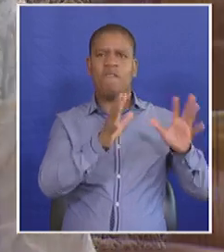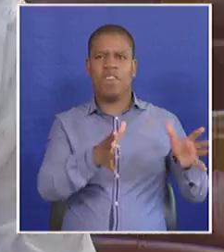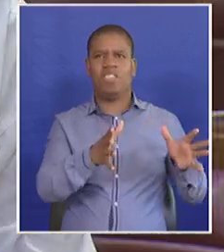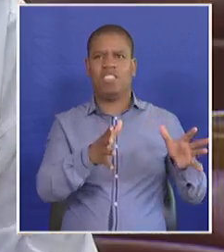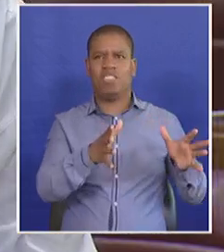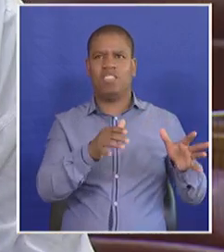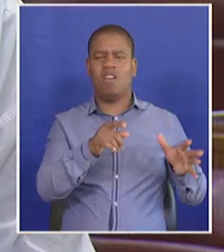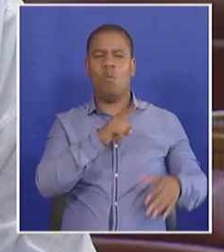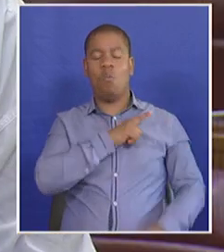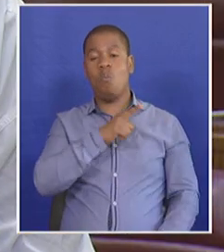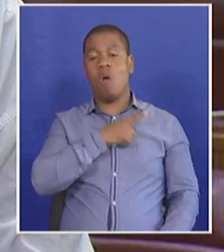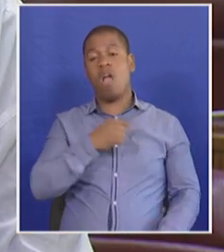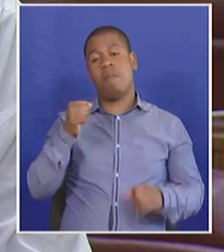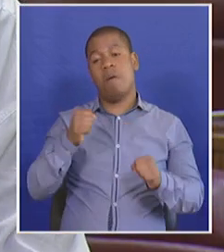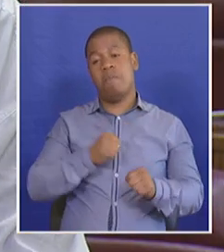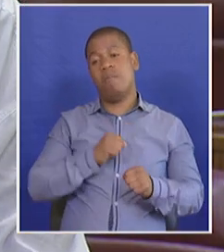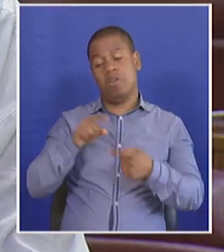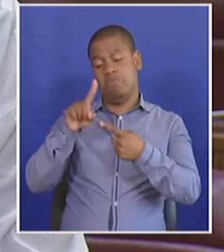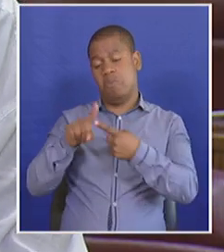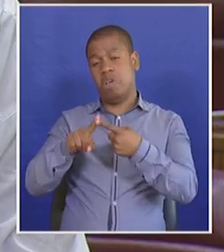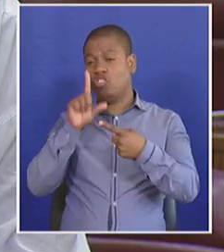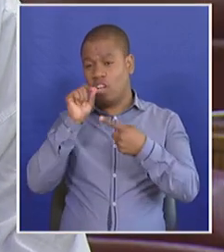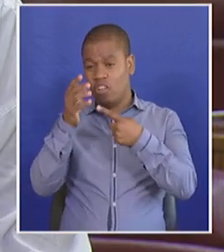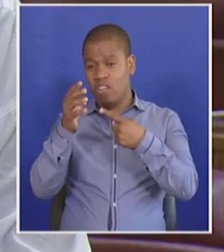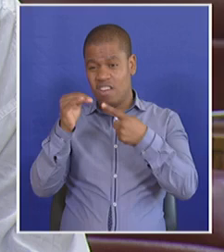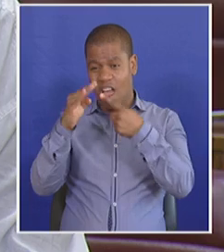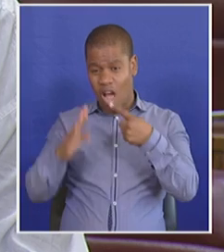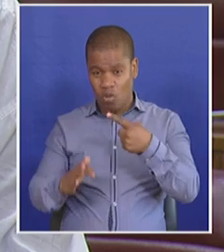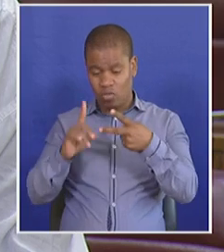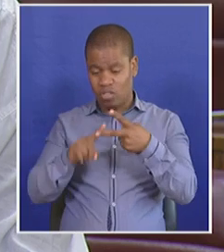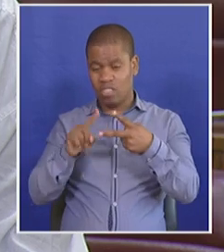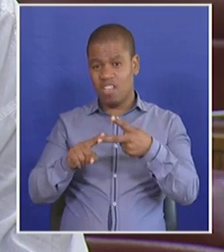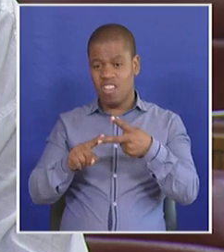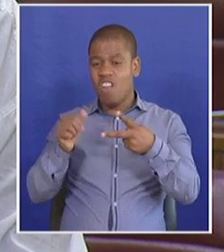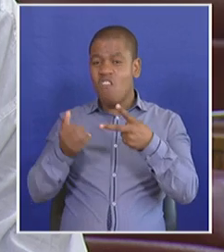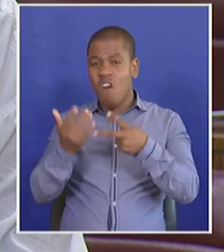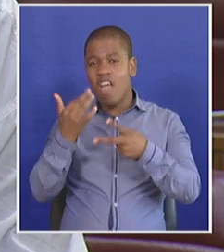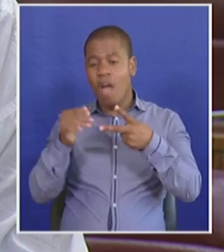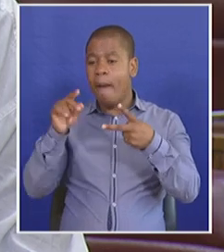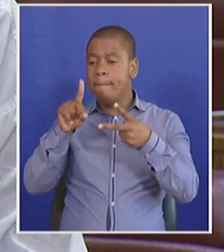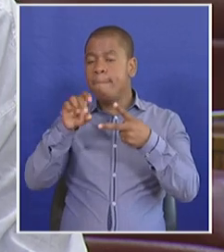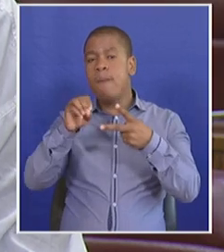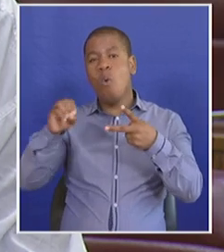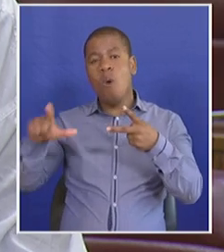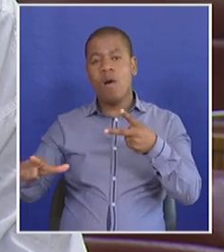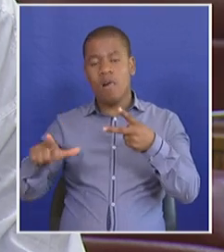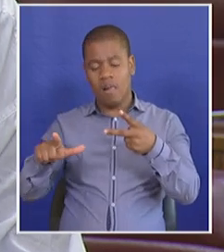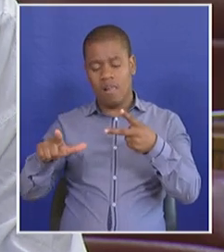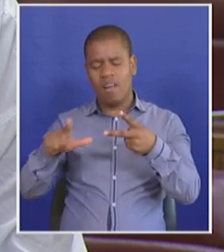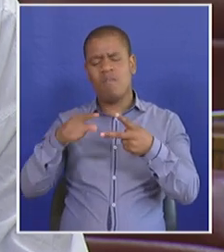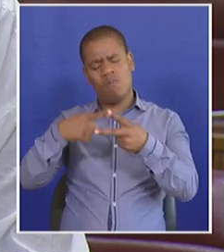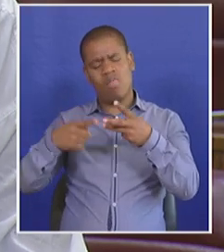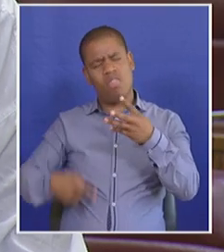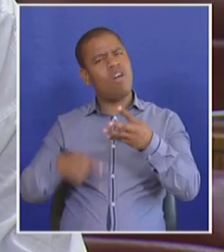you still considering those things, those chicken runs, fire pools and whatever, as security